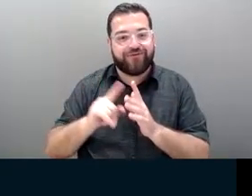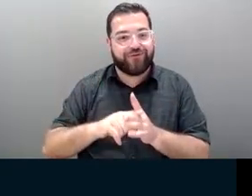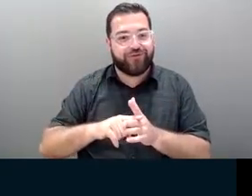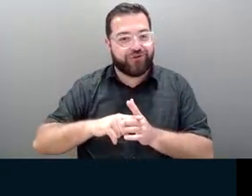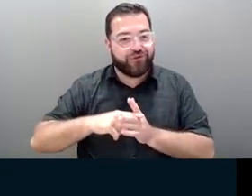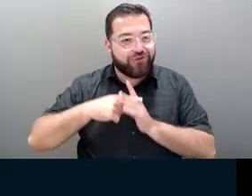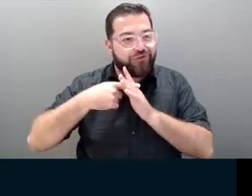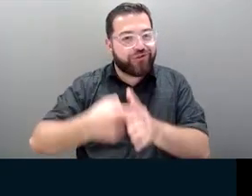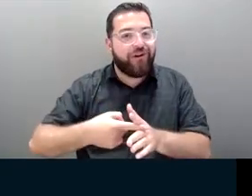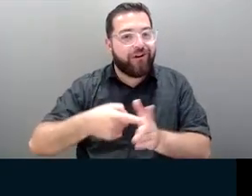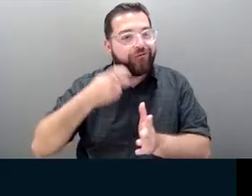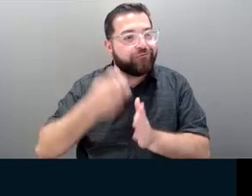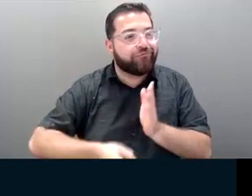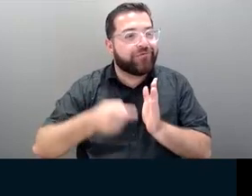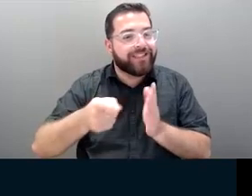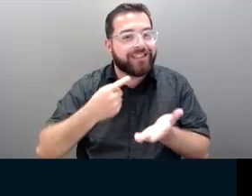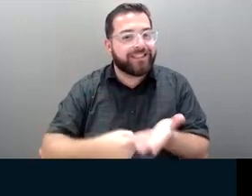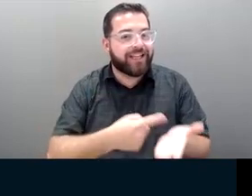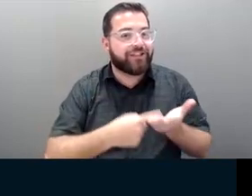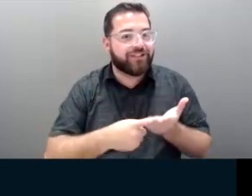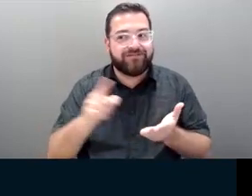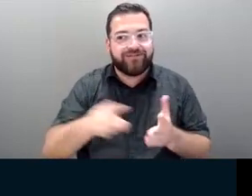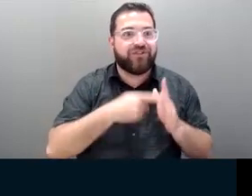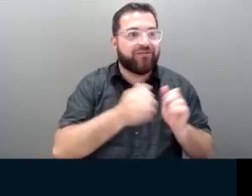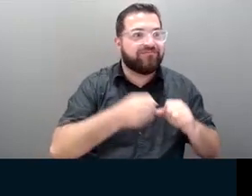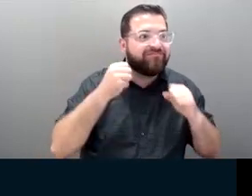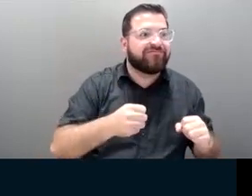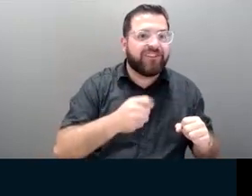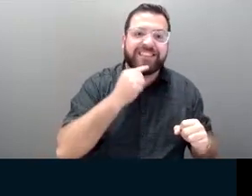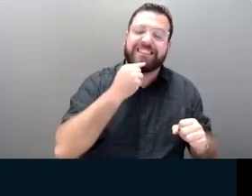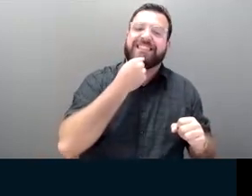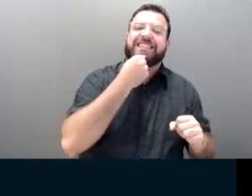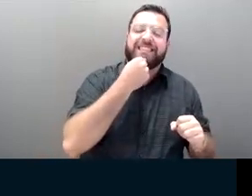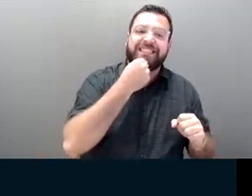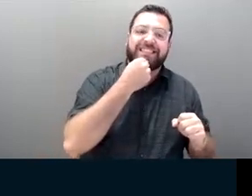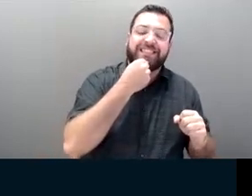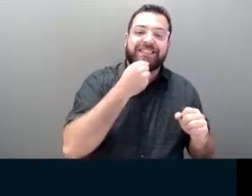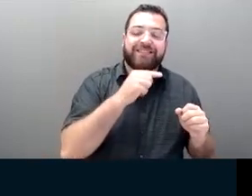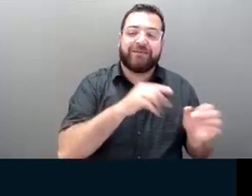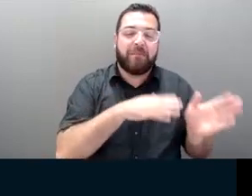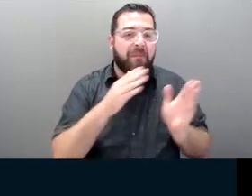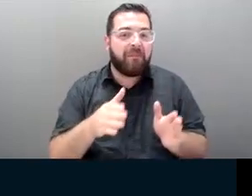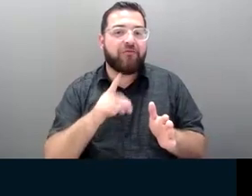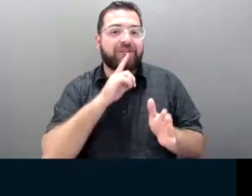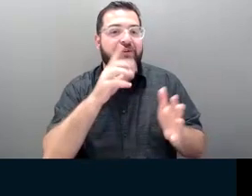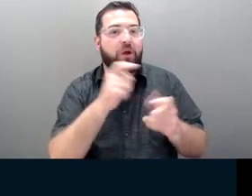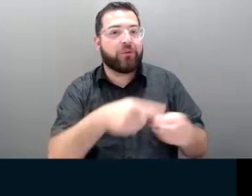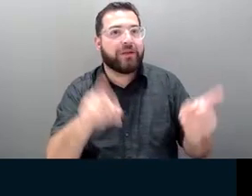discussion with a very heavy beginning, but really think about this is